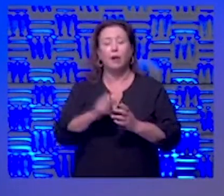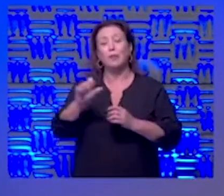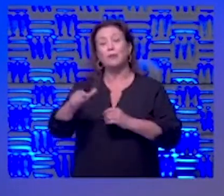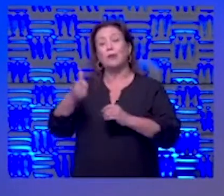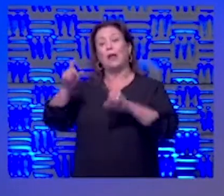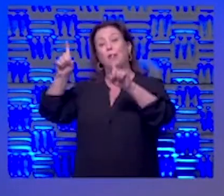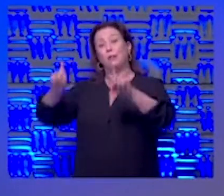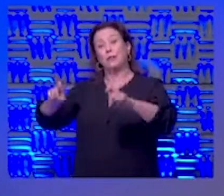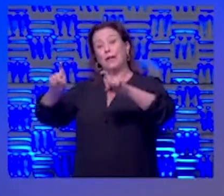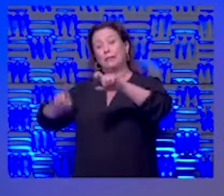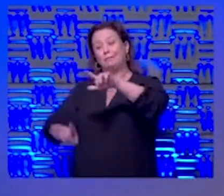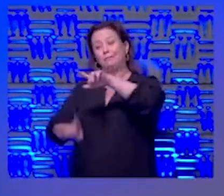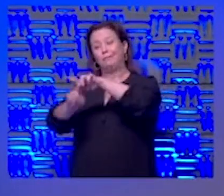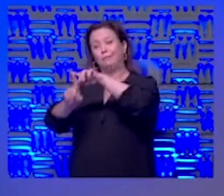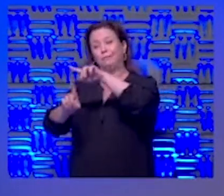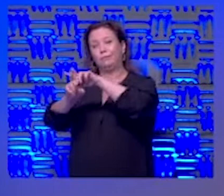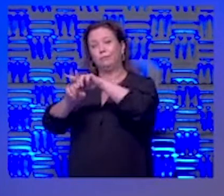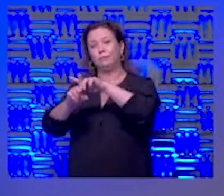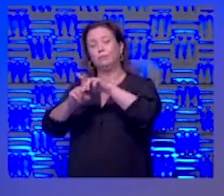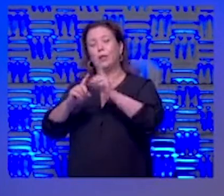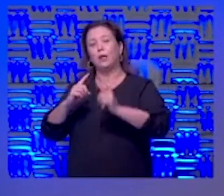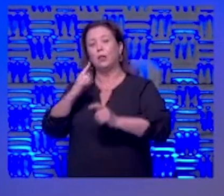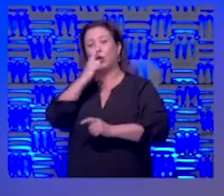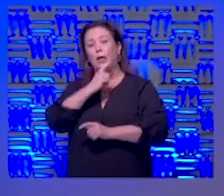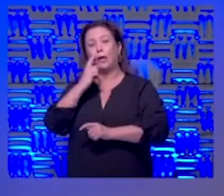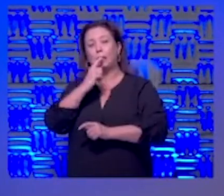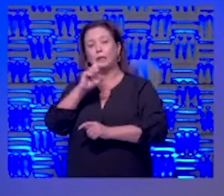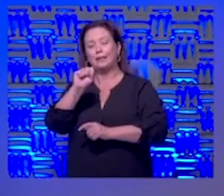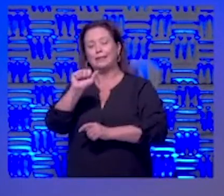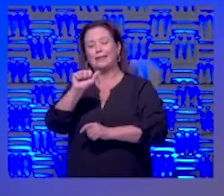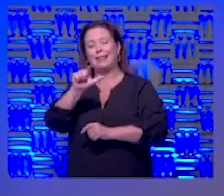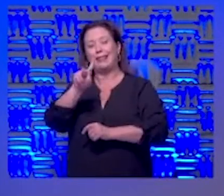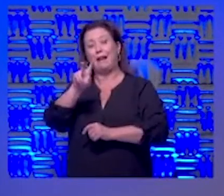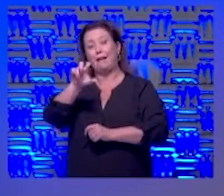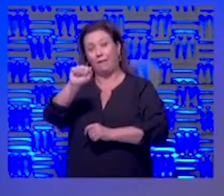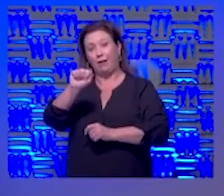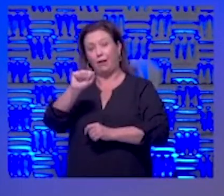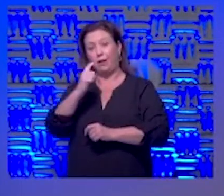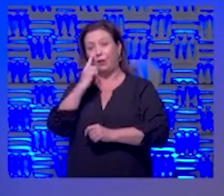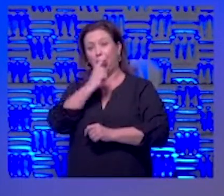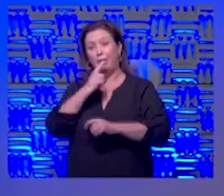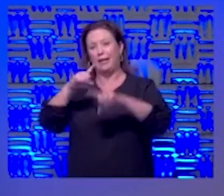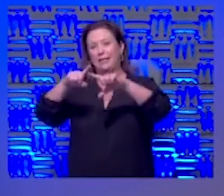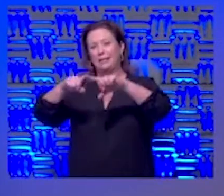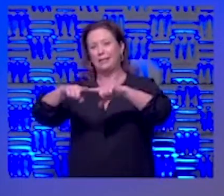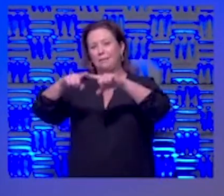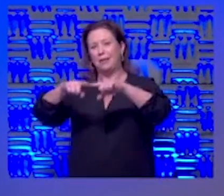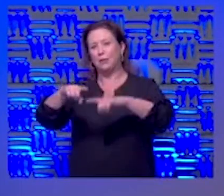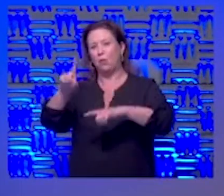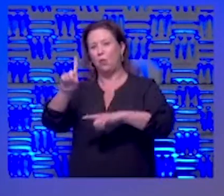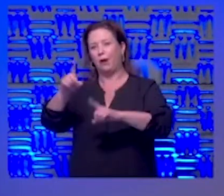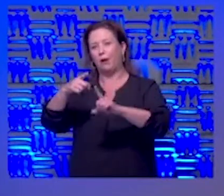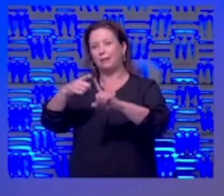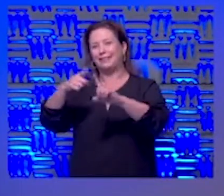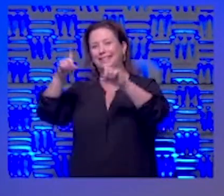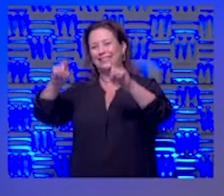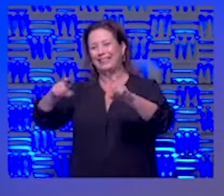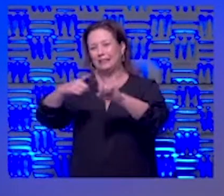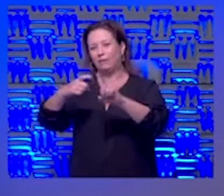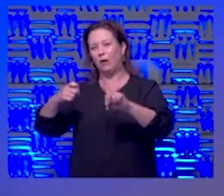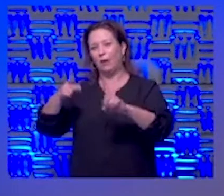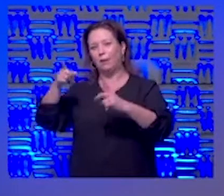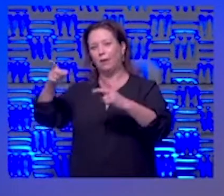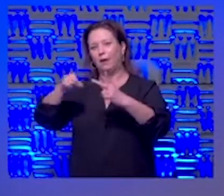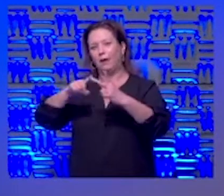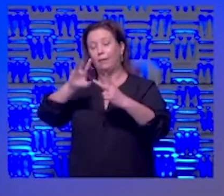that are coming out looking at saliva as well. So it just depends where you're getting your test, what their company